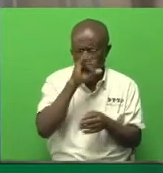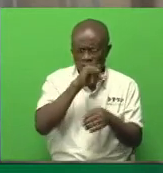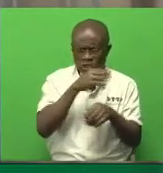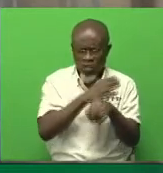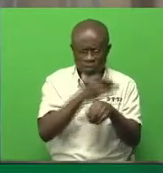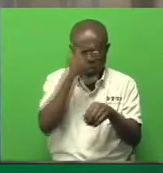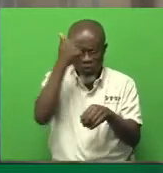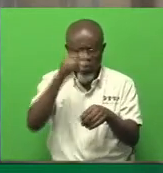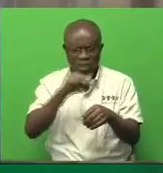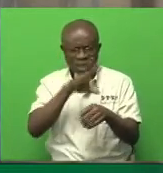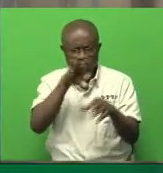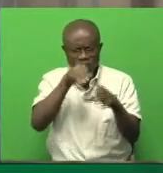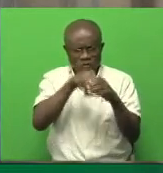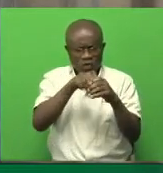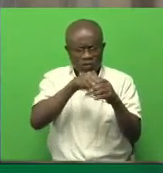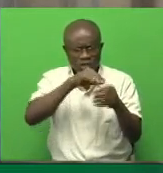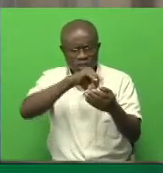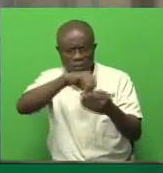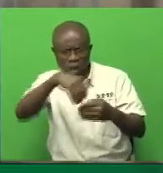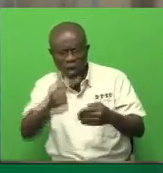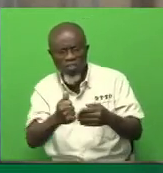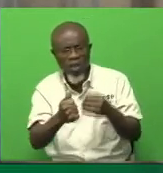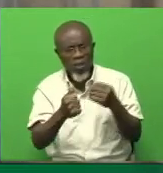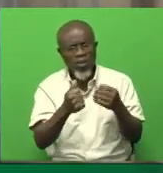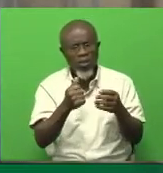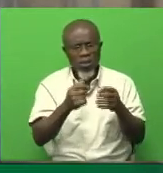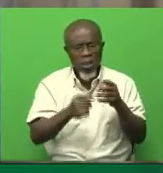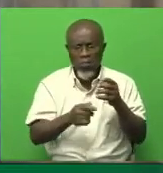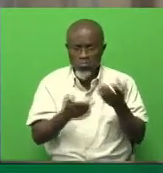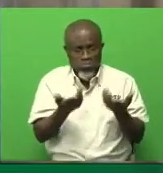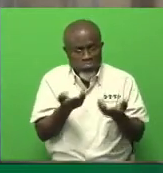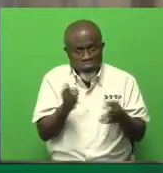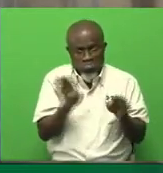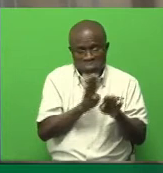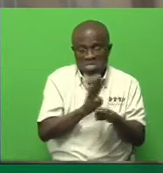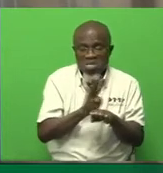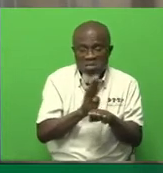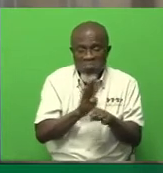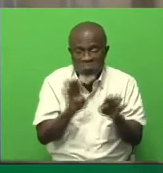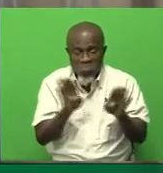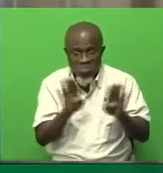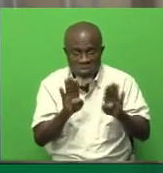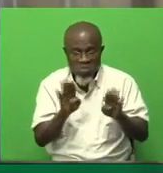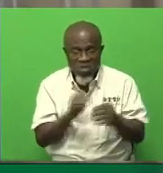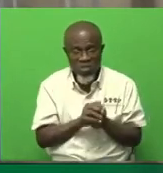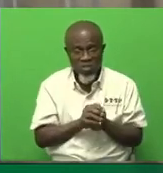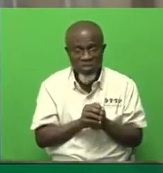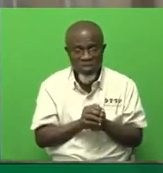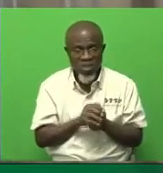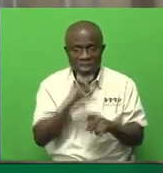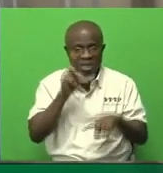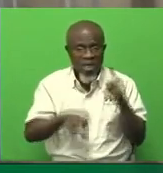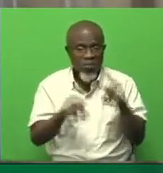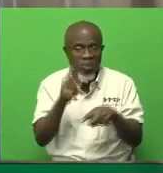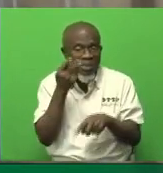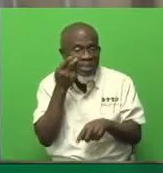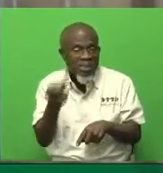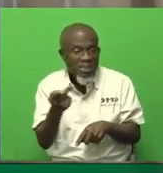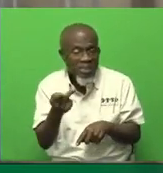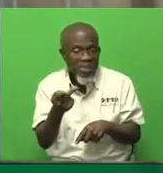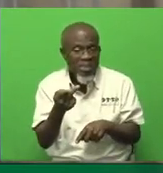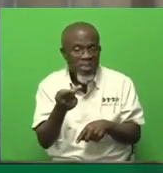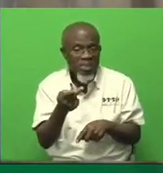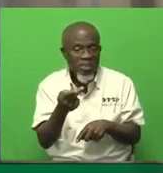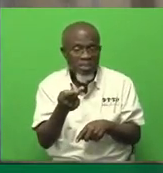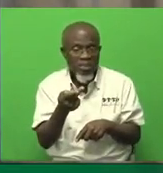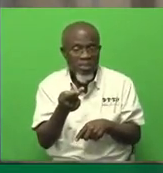other kind of activity Madam speaker can we not see can those on the opposite side